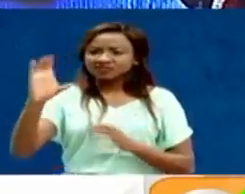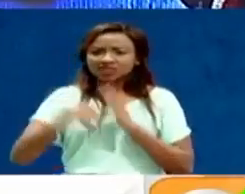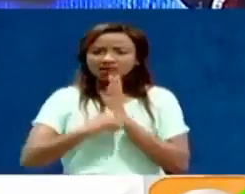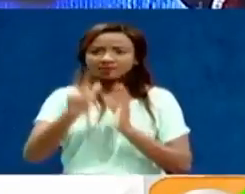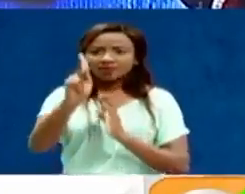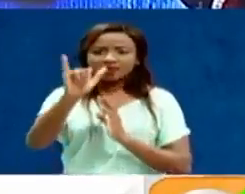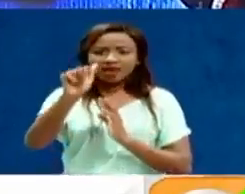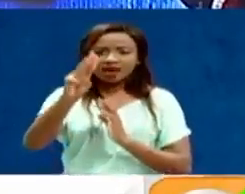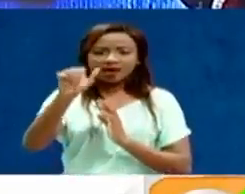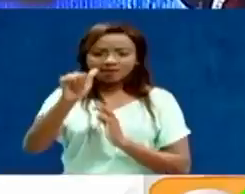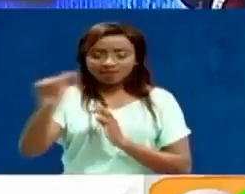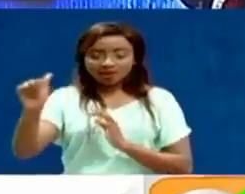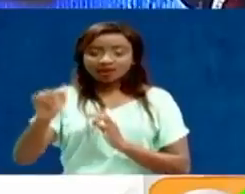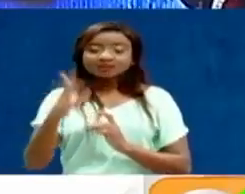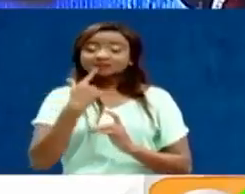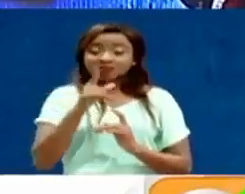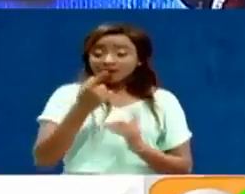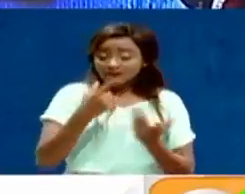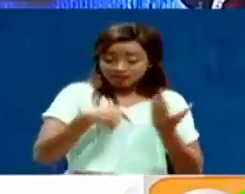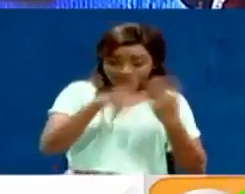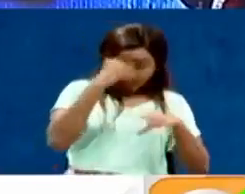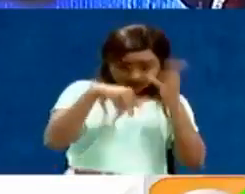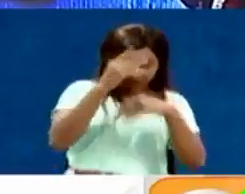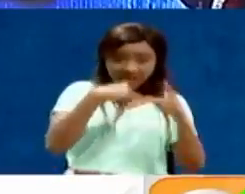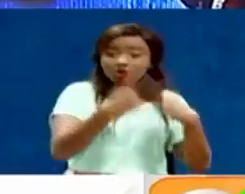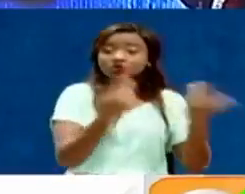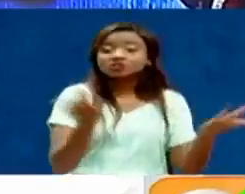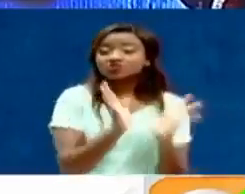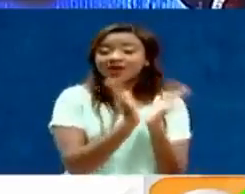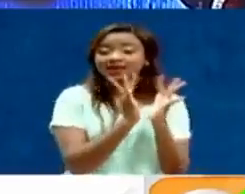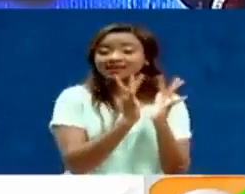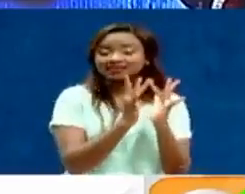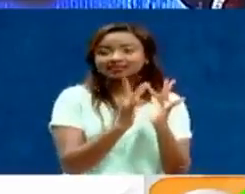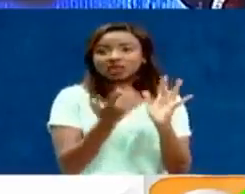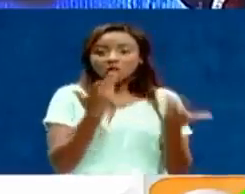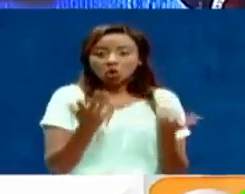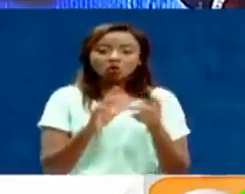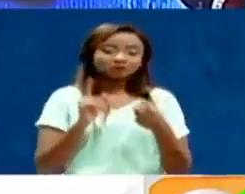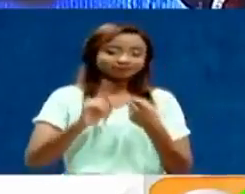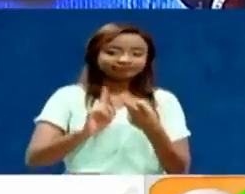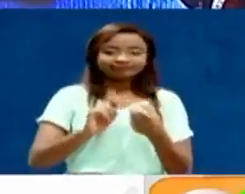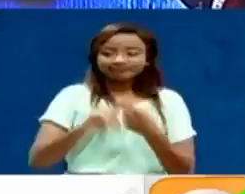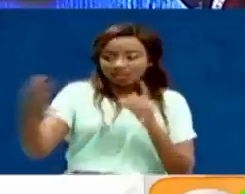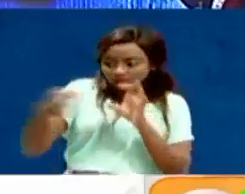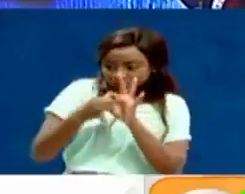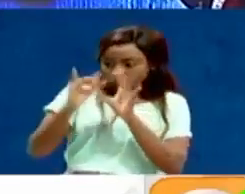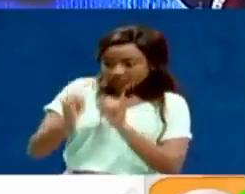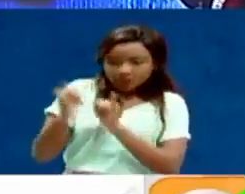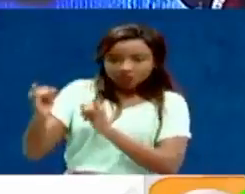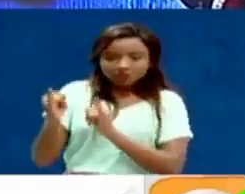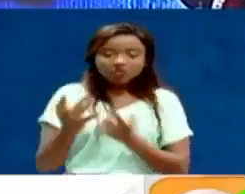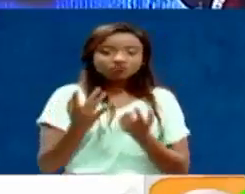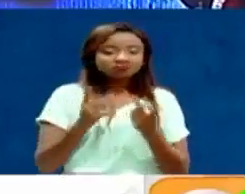says the learning will continue online. Now, key academic calendar activities like the admission of first years and this